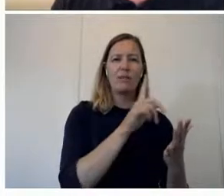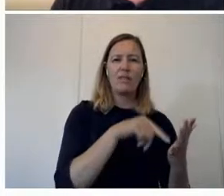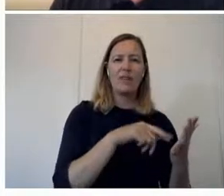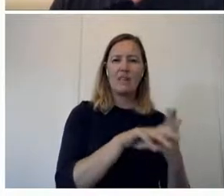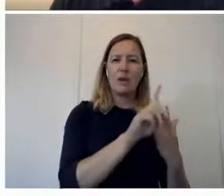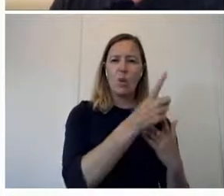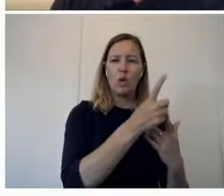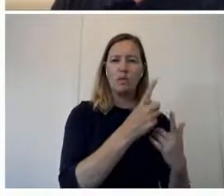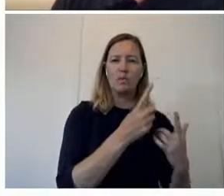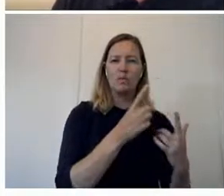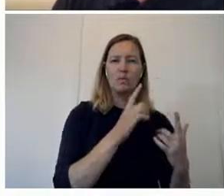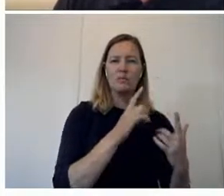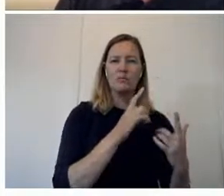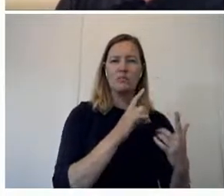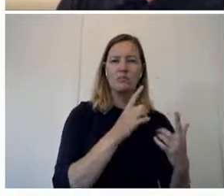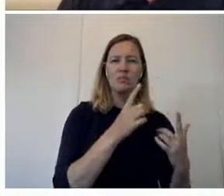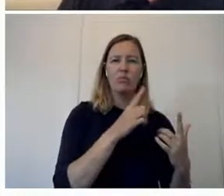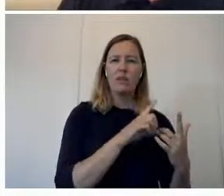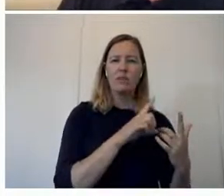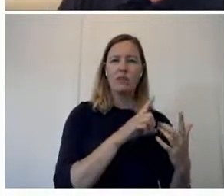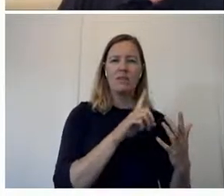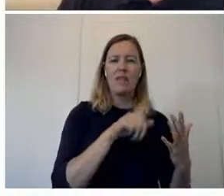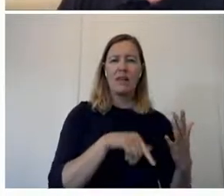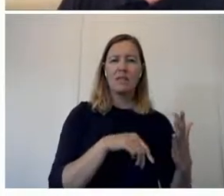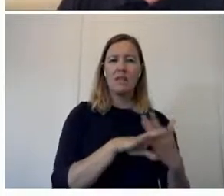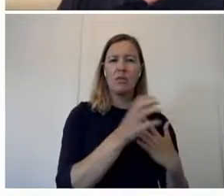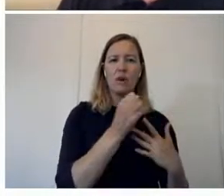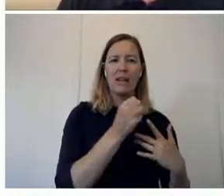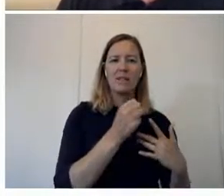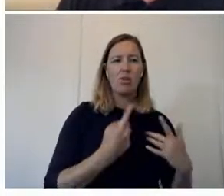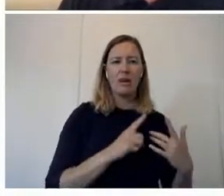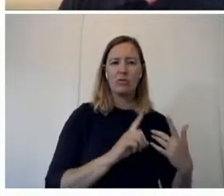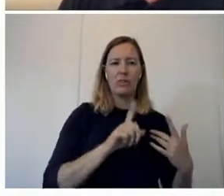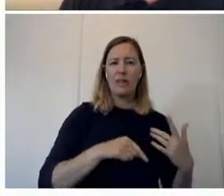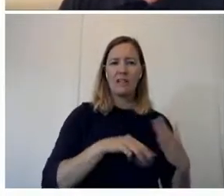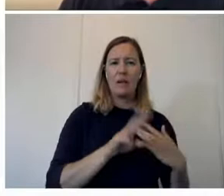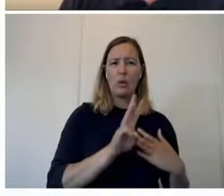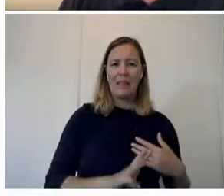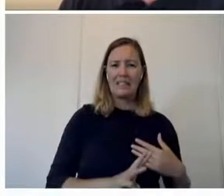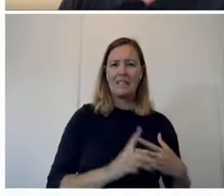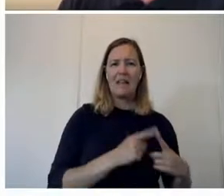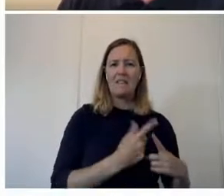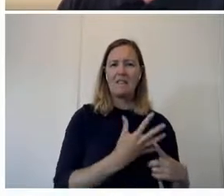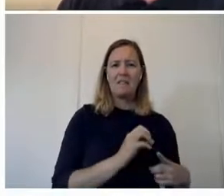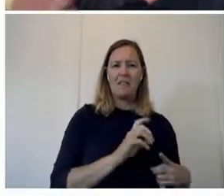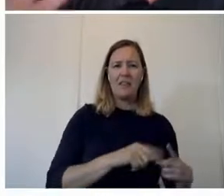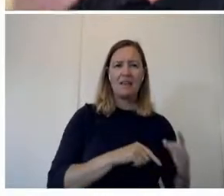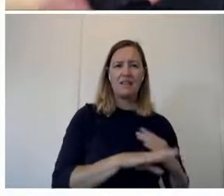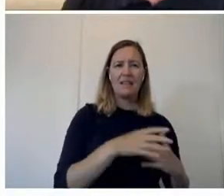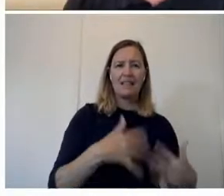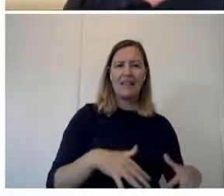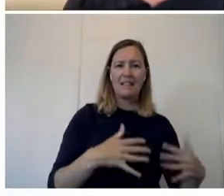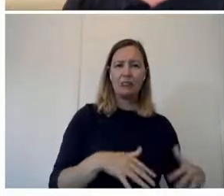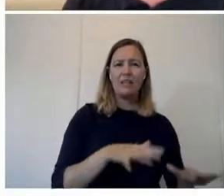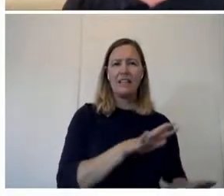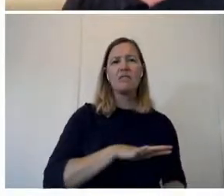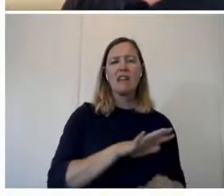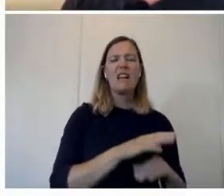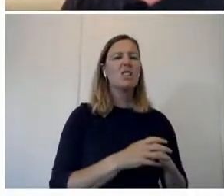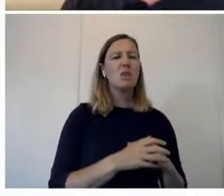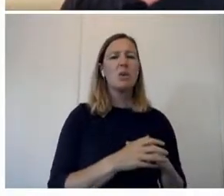Waikato, 100 similar number in Wellington, and 150,000 or so in Canterbury. So